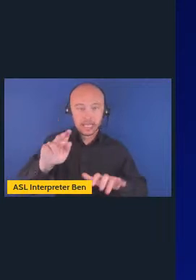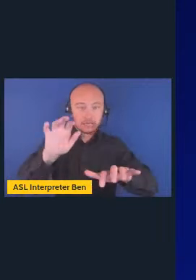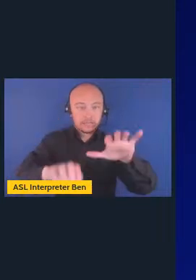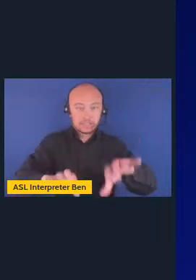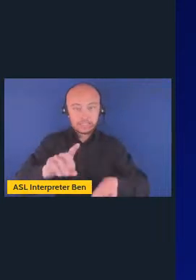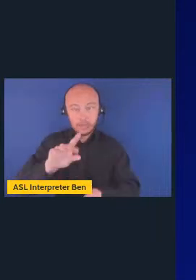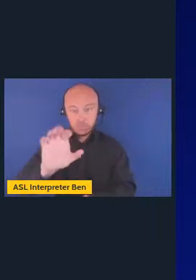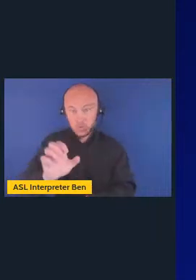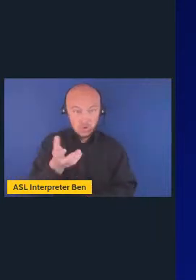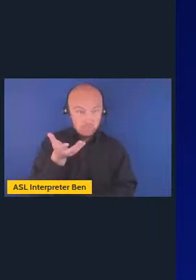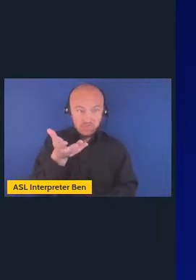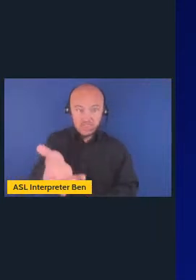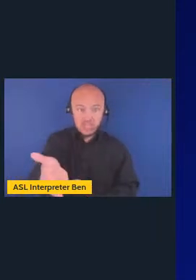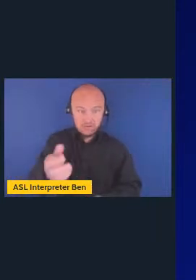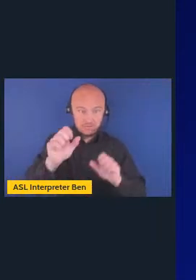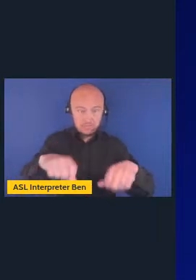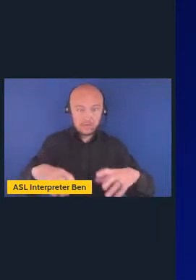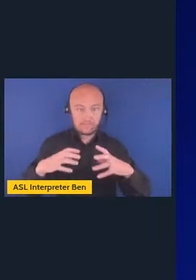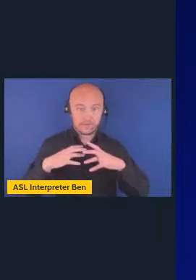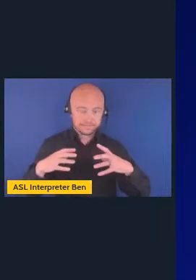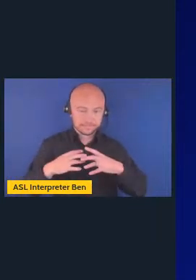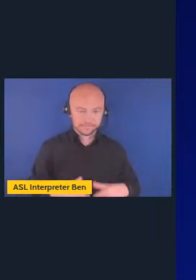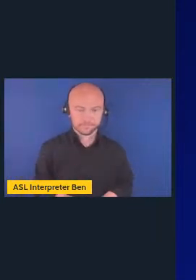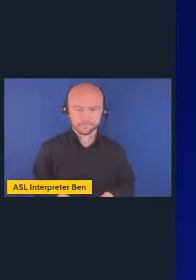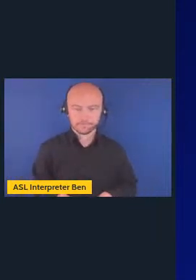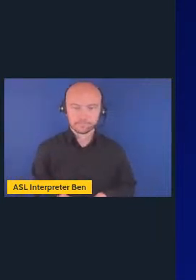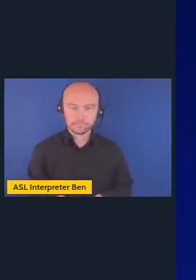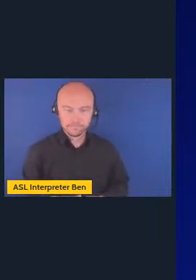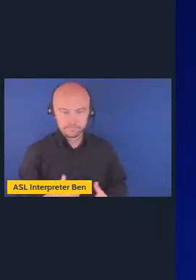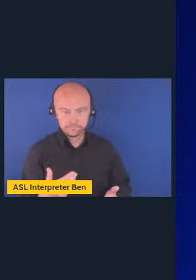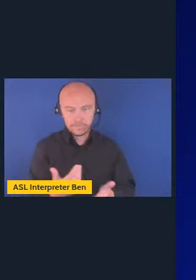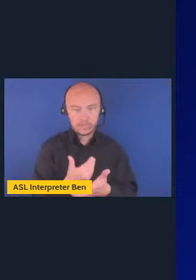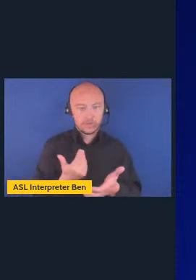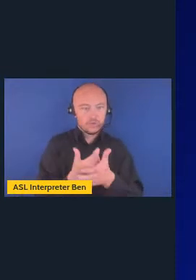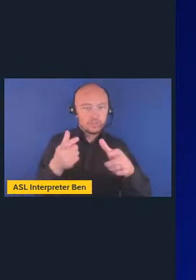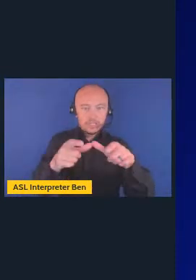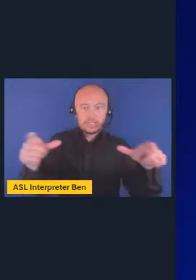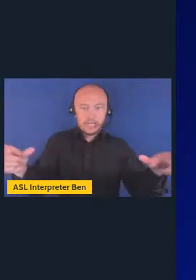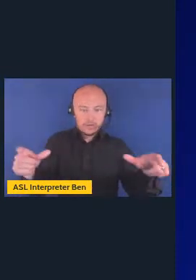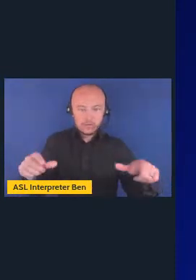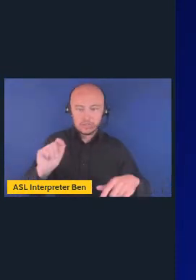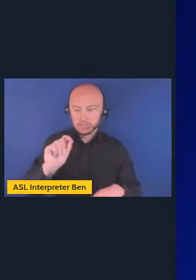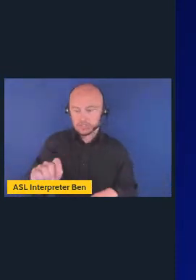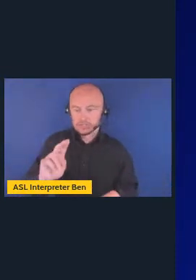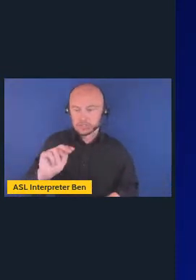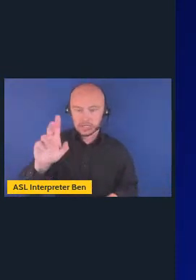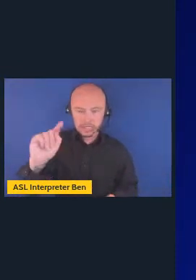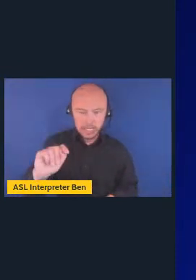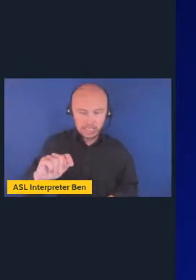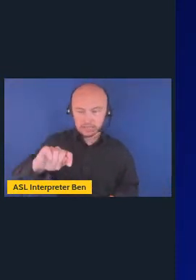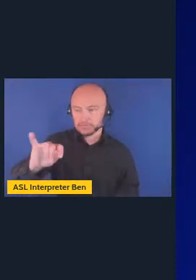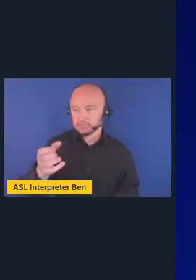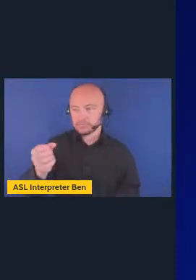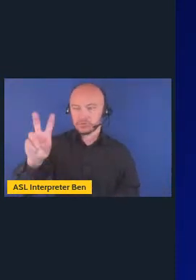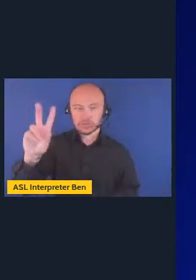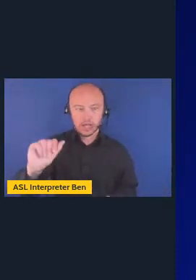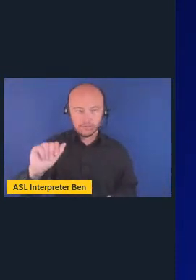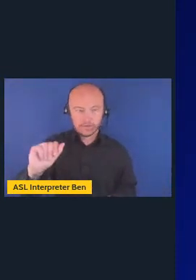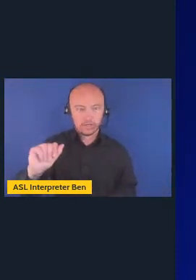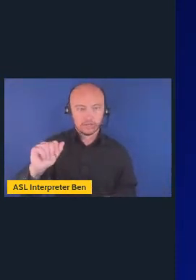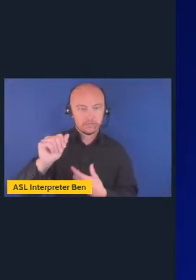exactly this into your code, and using a language with a type system like .NET or Java, you can leverage this to